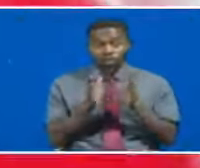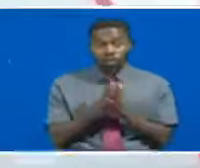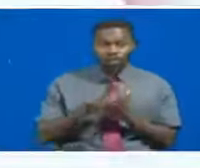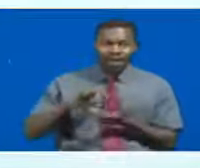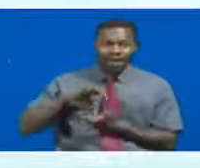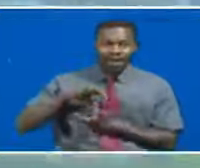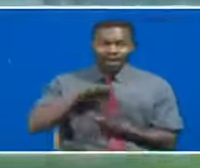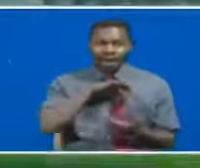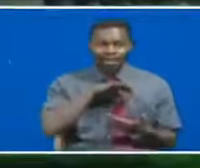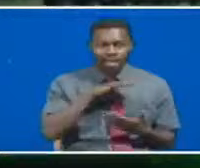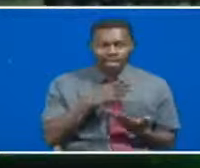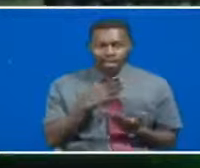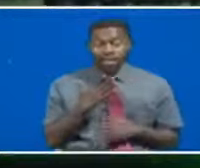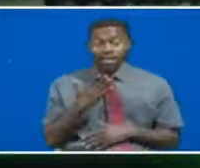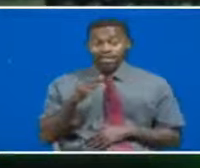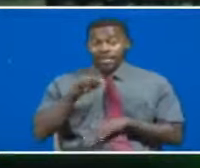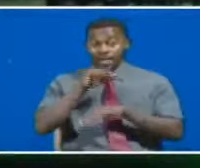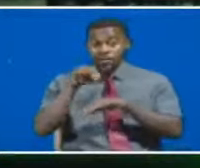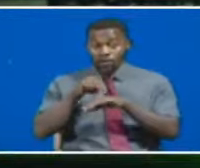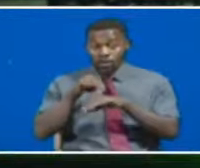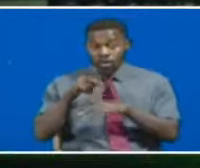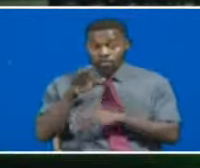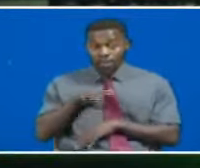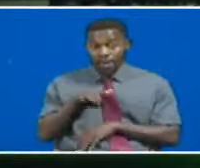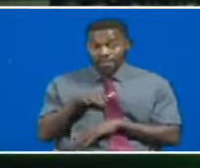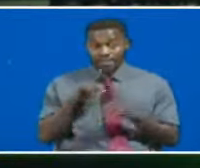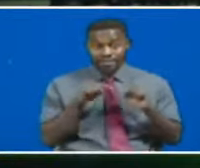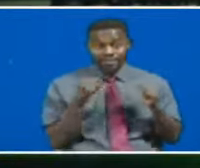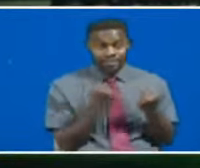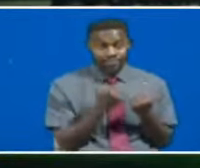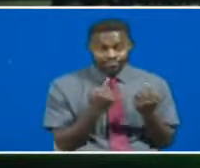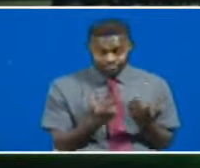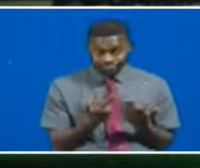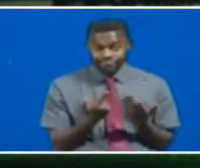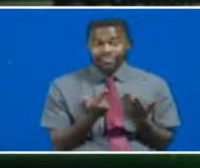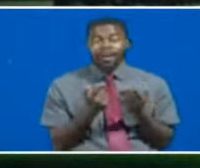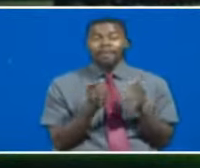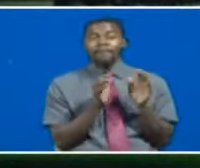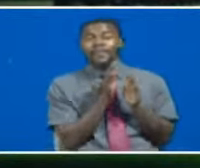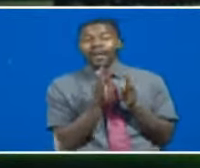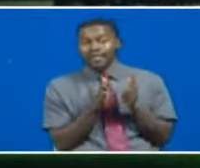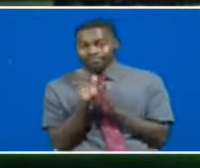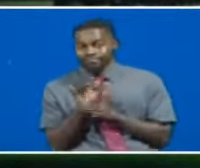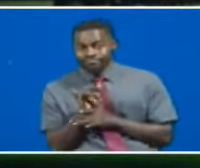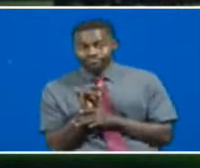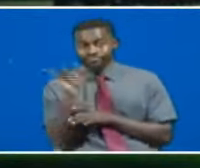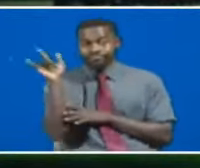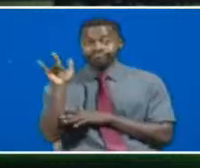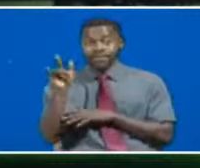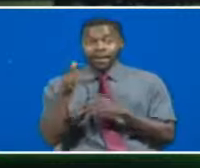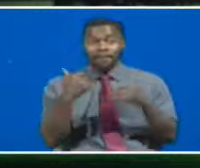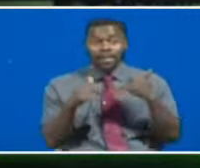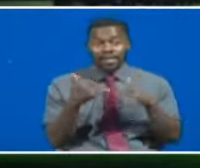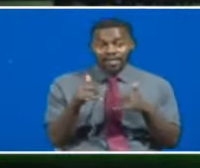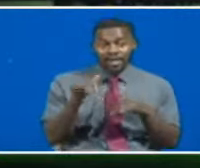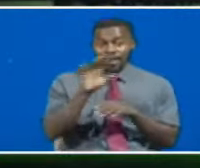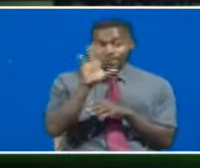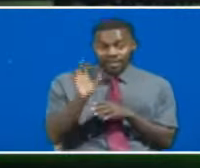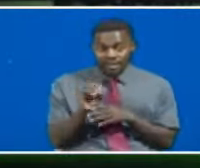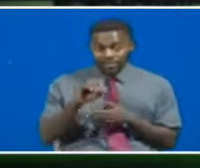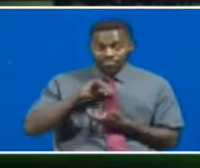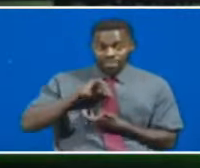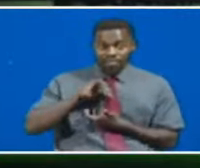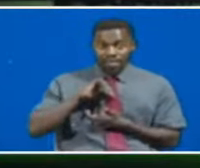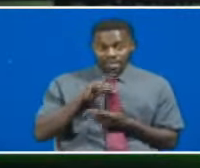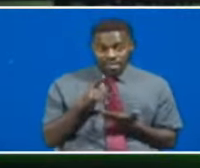rugby team, Kenya Lionesses, will aim to stamp the authority in the continent when they play in the Africa Women's Rugby Cup, scheduled for